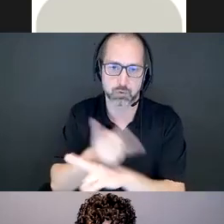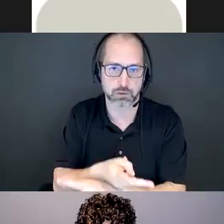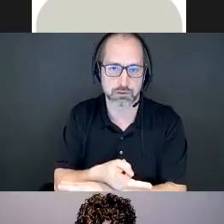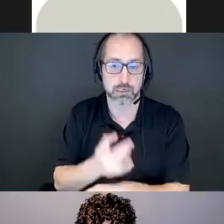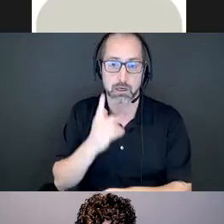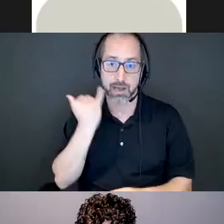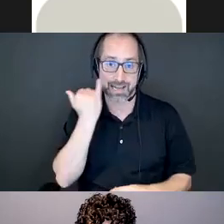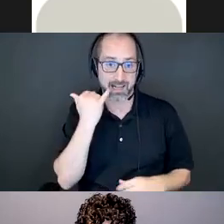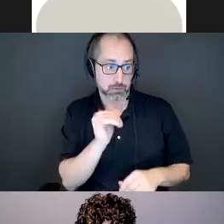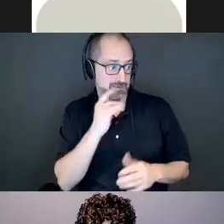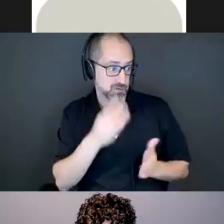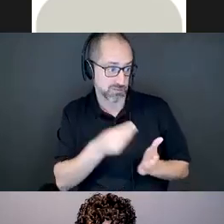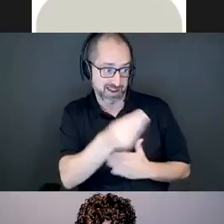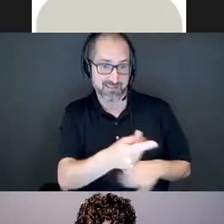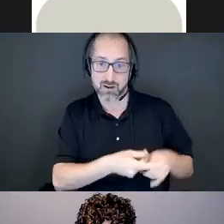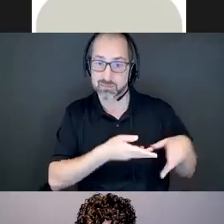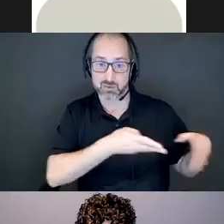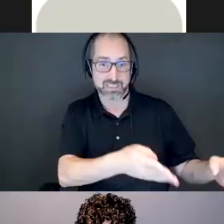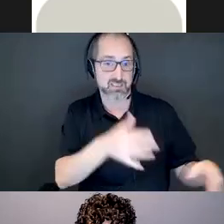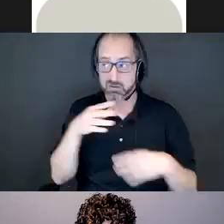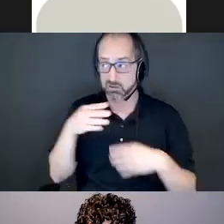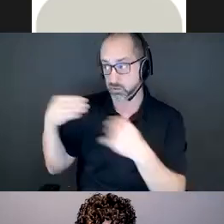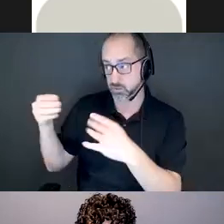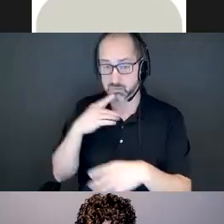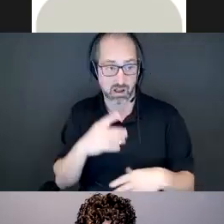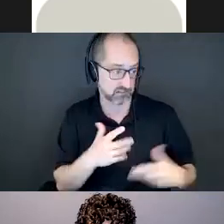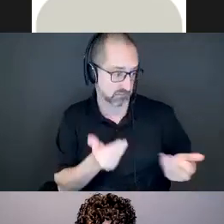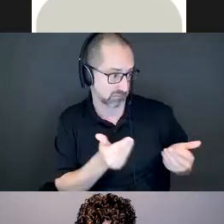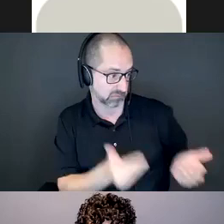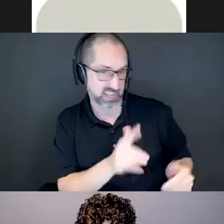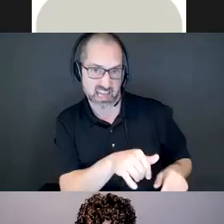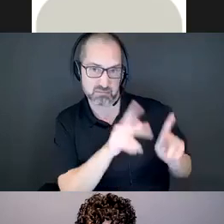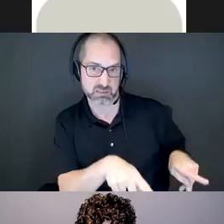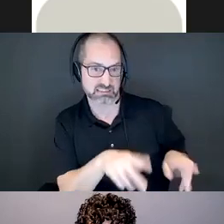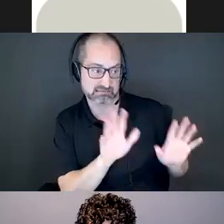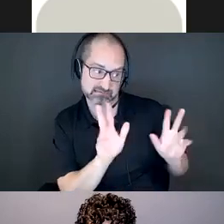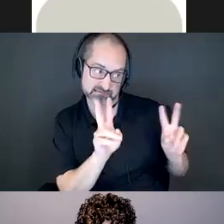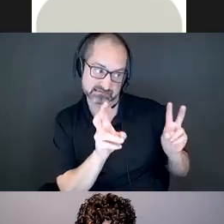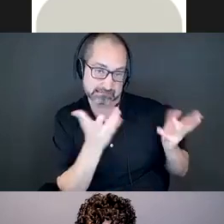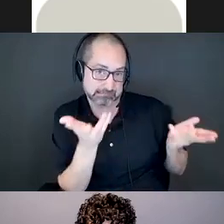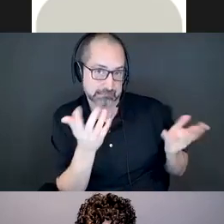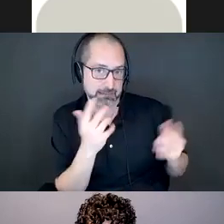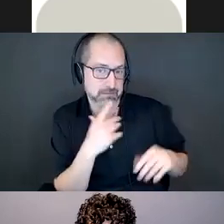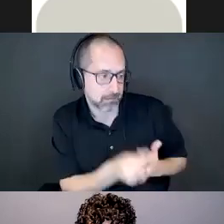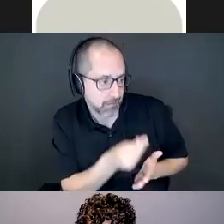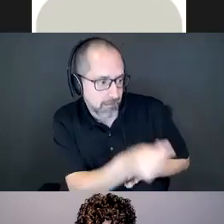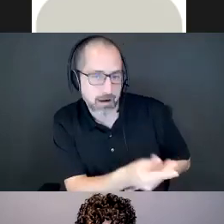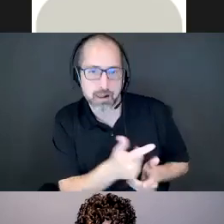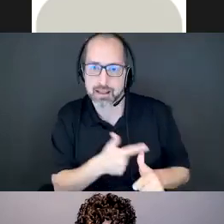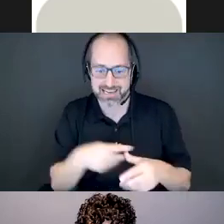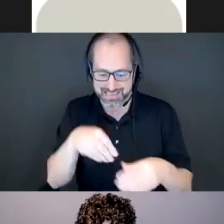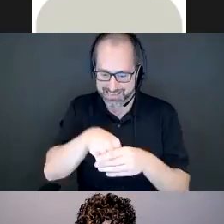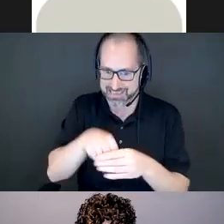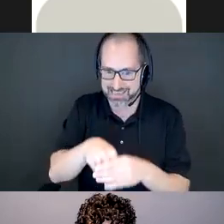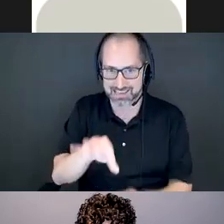sure who it is, sometimes those drugs are, the cannabis is laced with fentanyl and benzos.